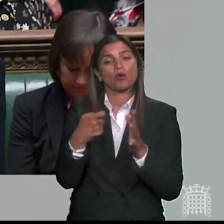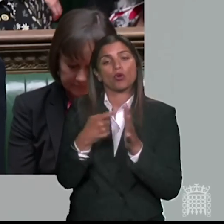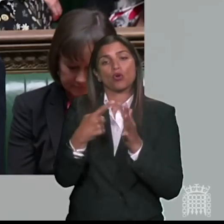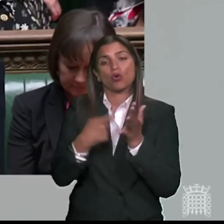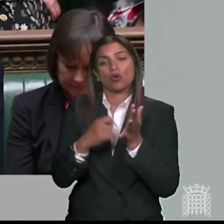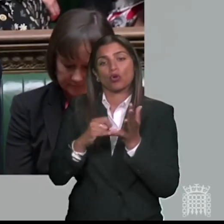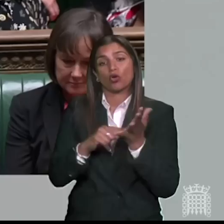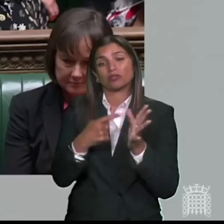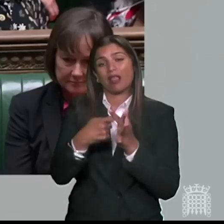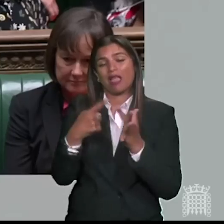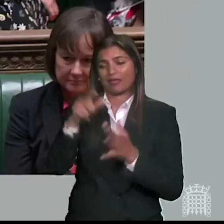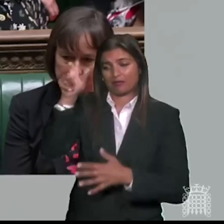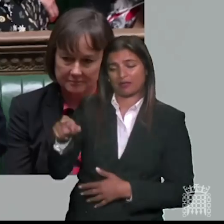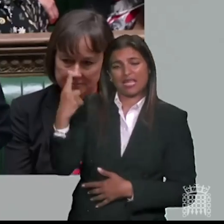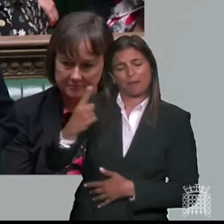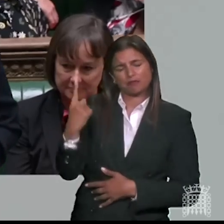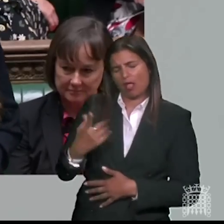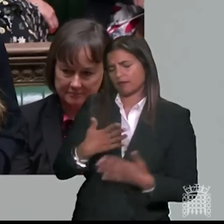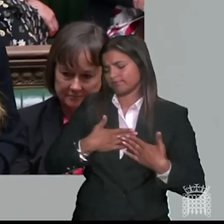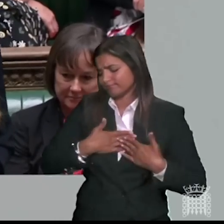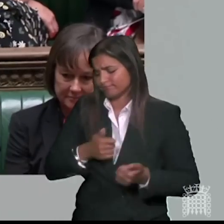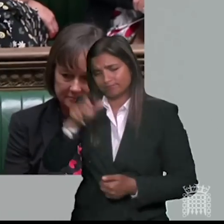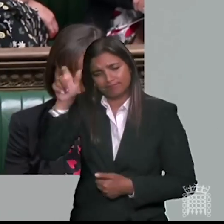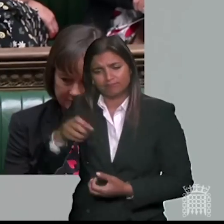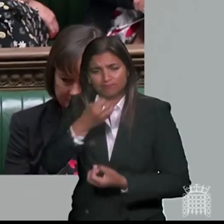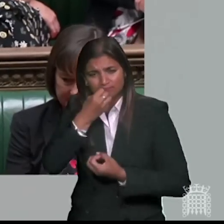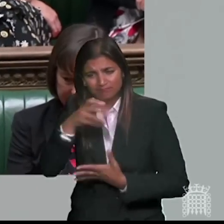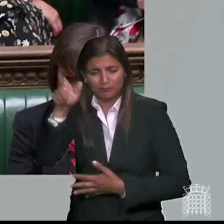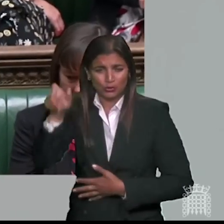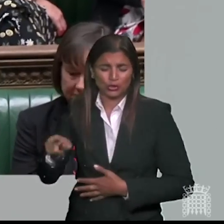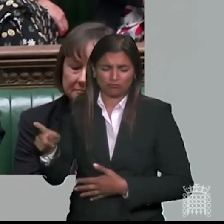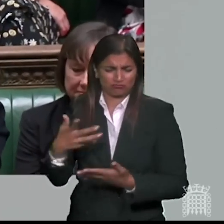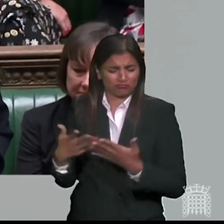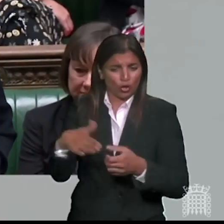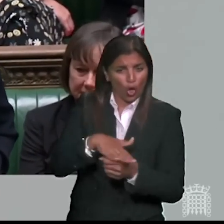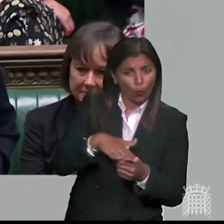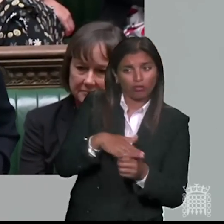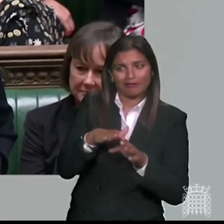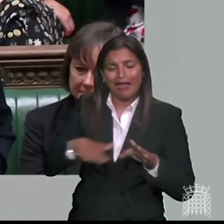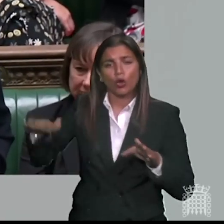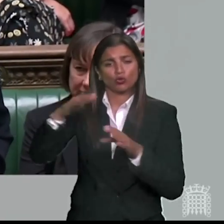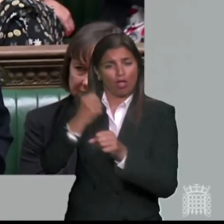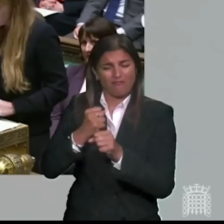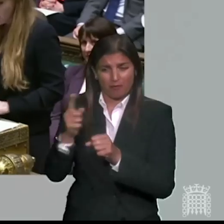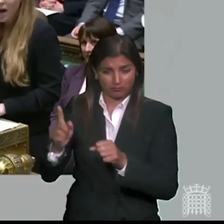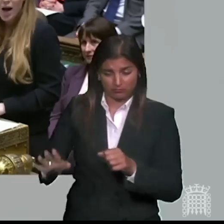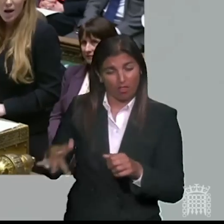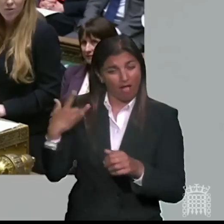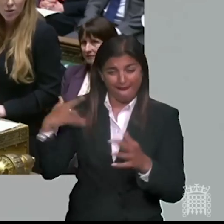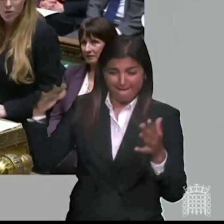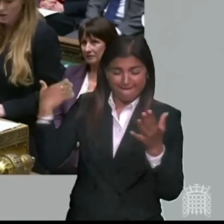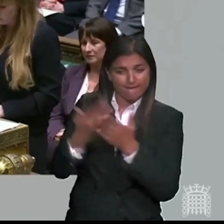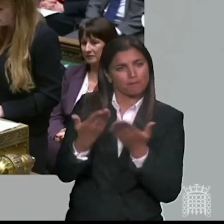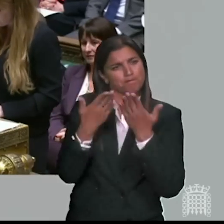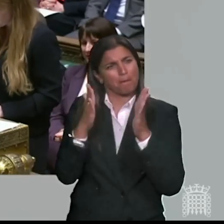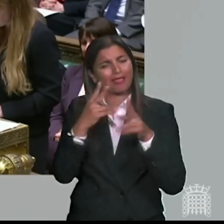and kind man who accomplished so much in both local and national government during a lifetime of public service. Our